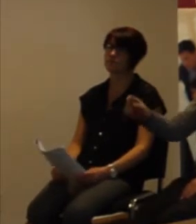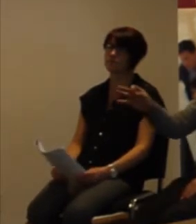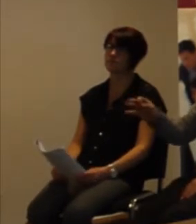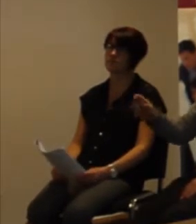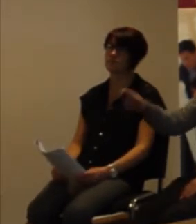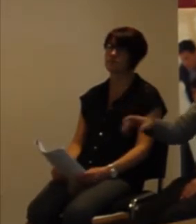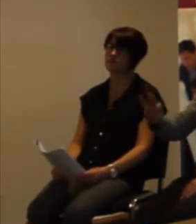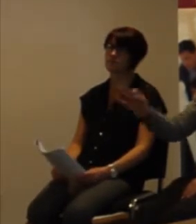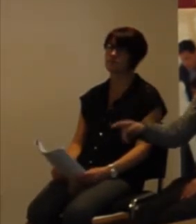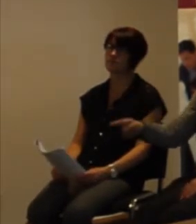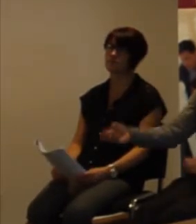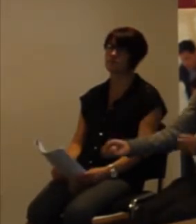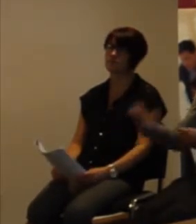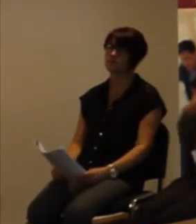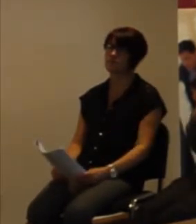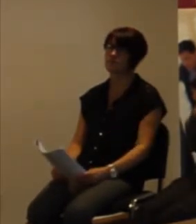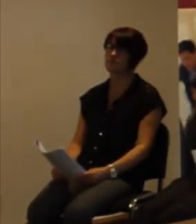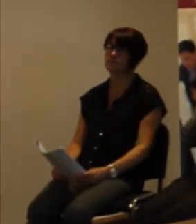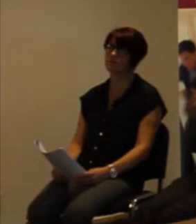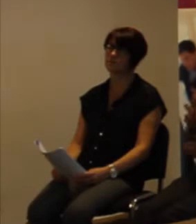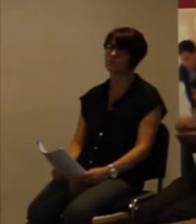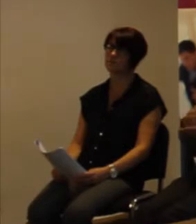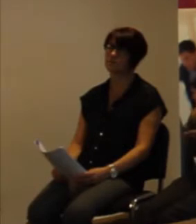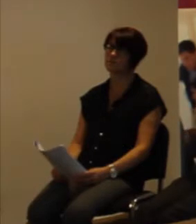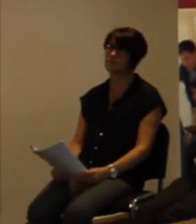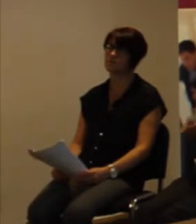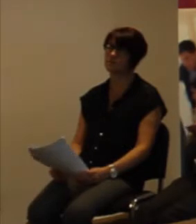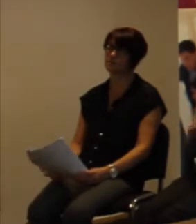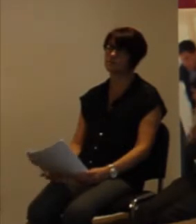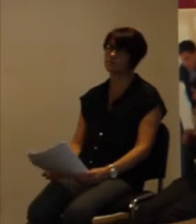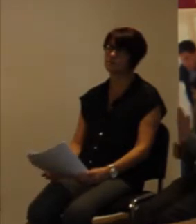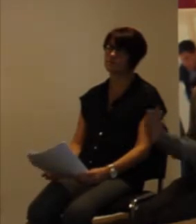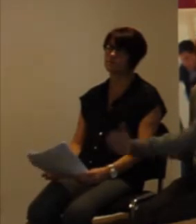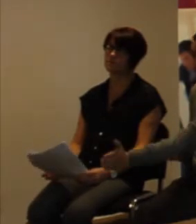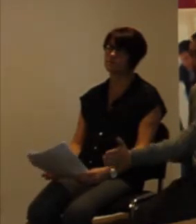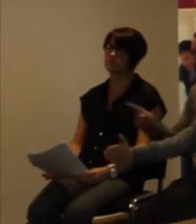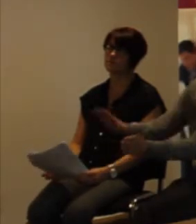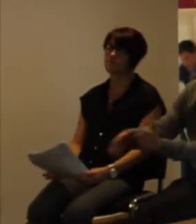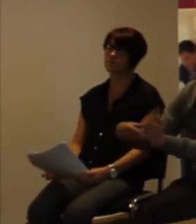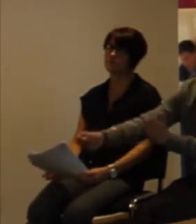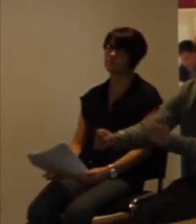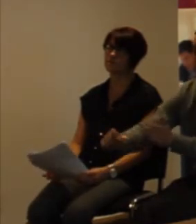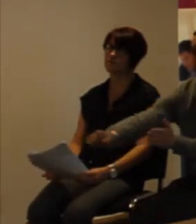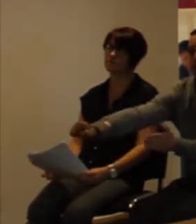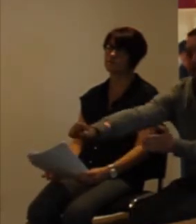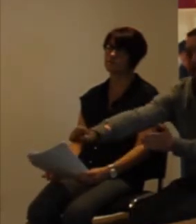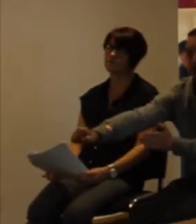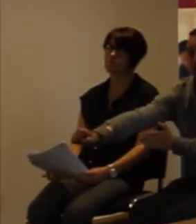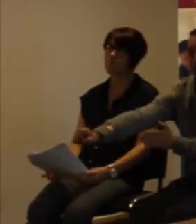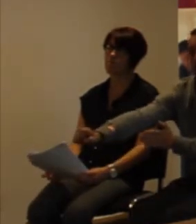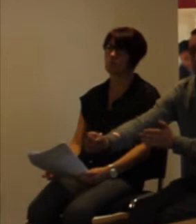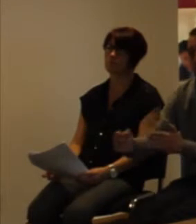answer, I'd write it on a piece of paper in a way that's legible and easy for them to write in. And then Oh, they'd I copy it see. into their book. I've got you. Yes. So it's That still